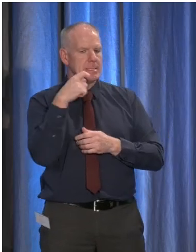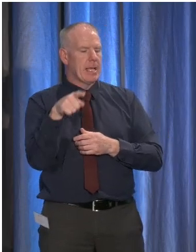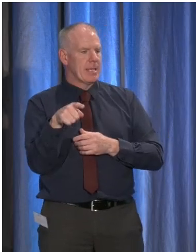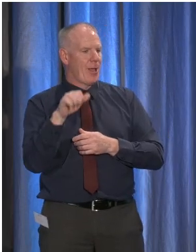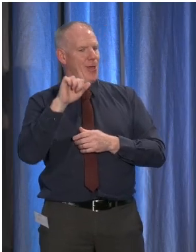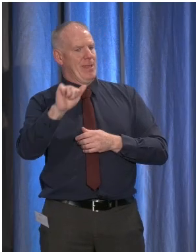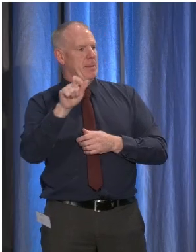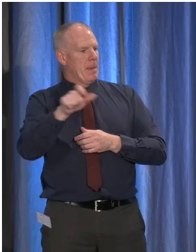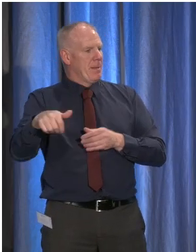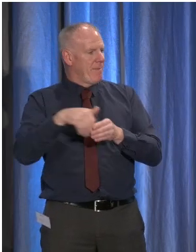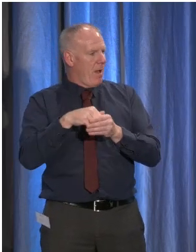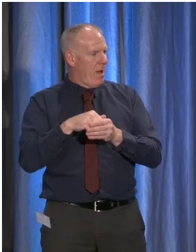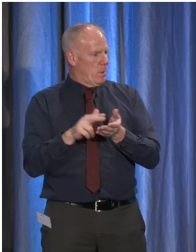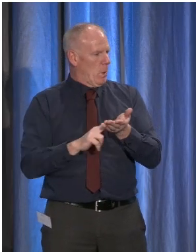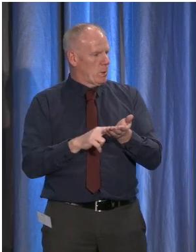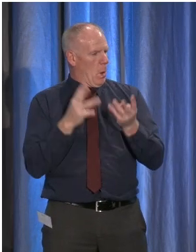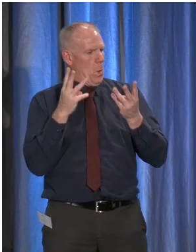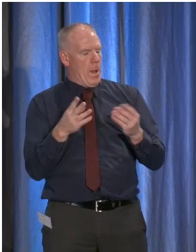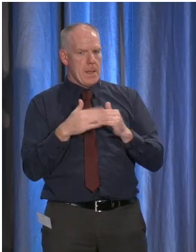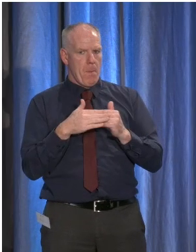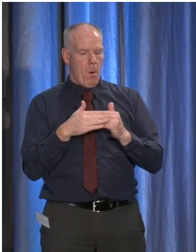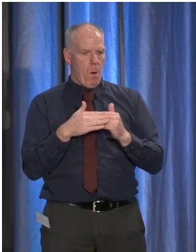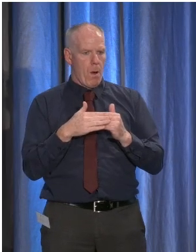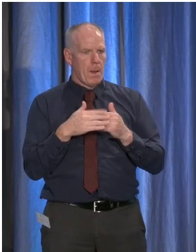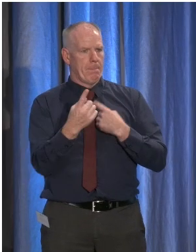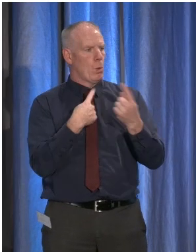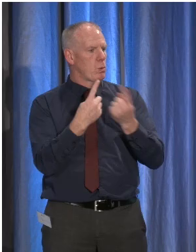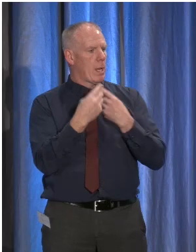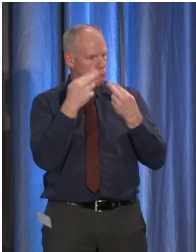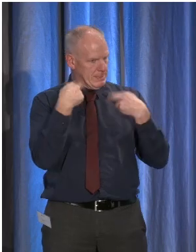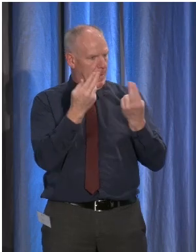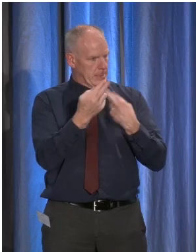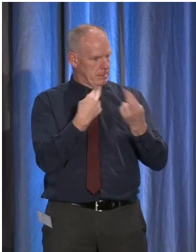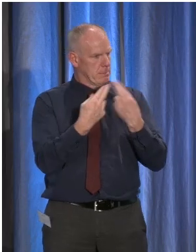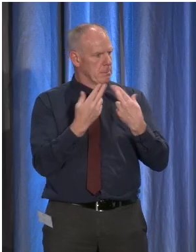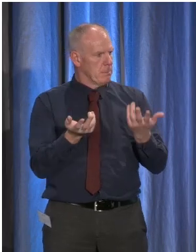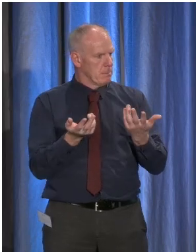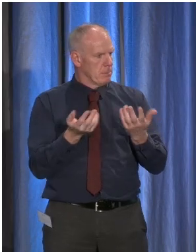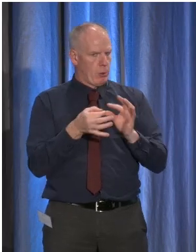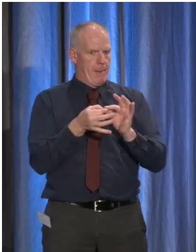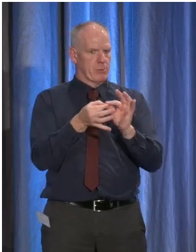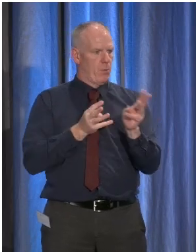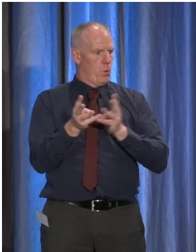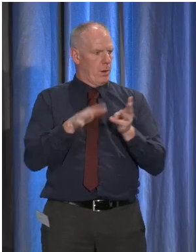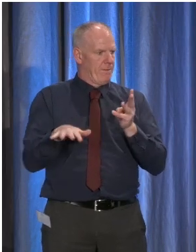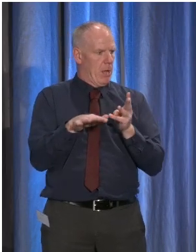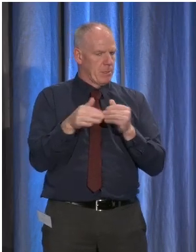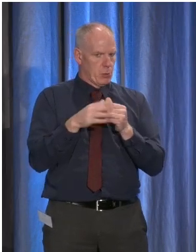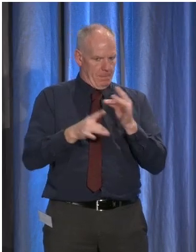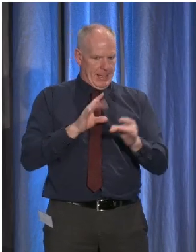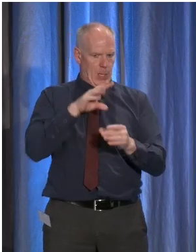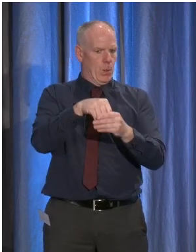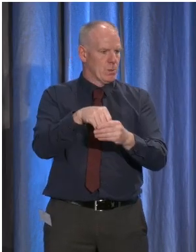participants' yearning for a more mutually respectful and collaborative space for